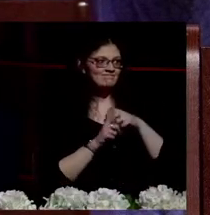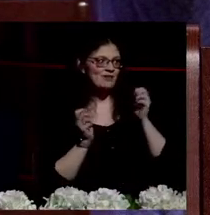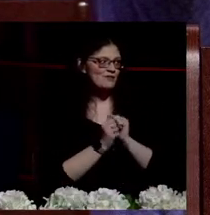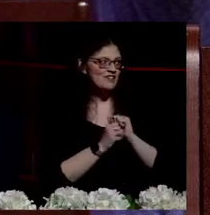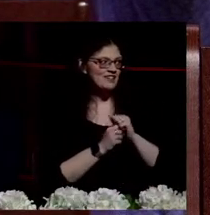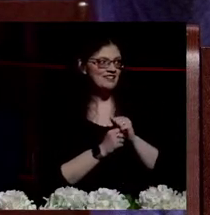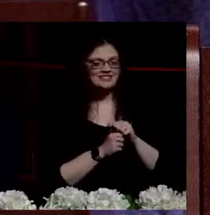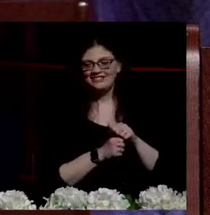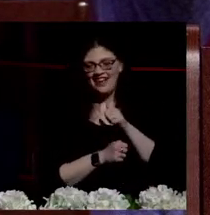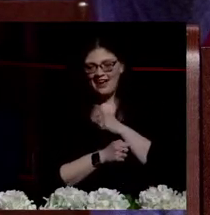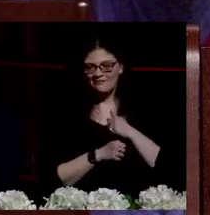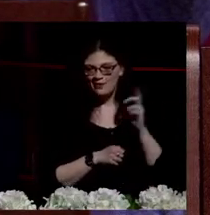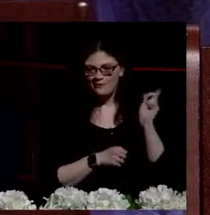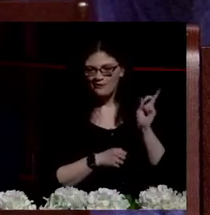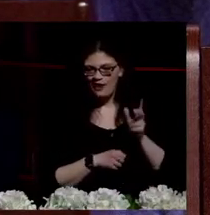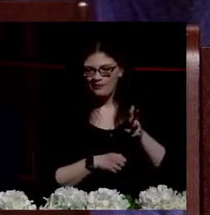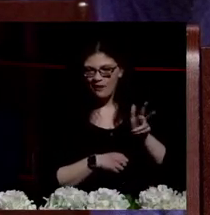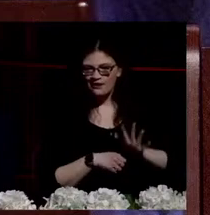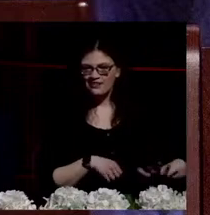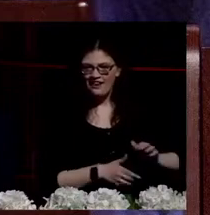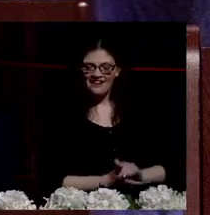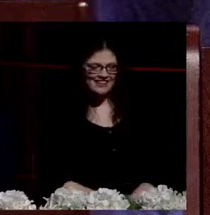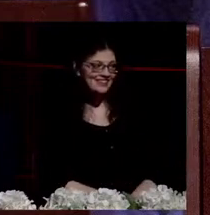parking lot.